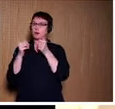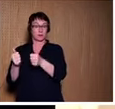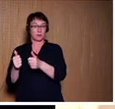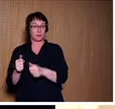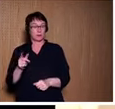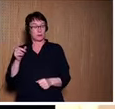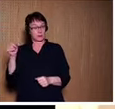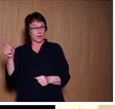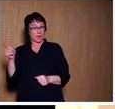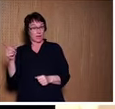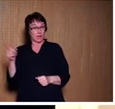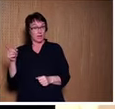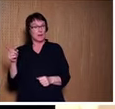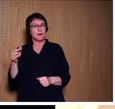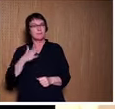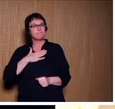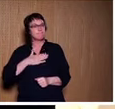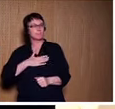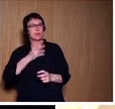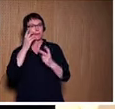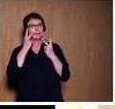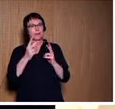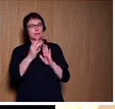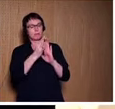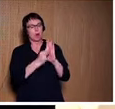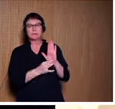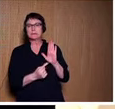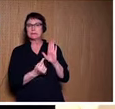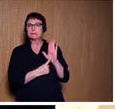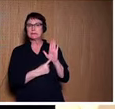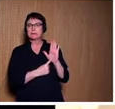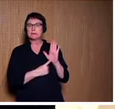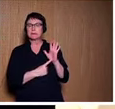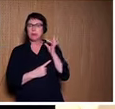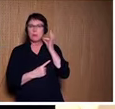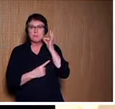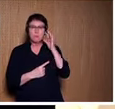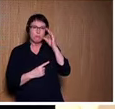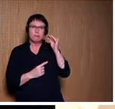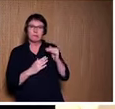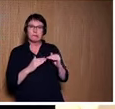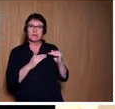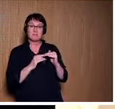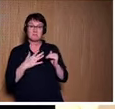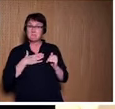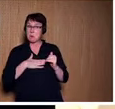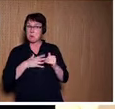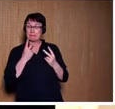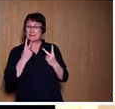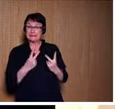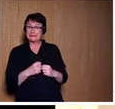to gender equality and bodily autonomy. They are working to block and erode